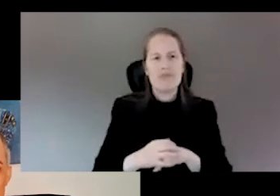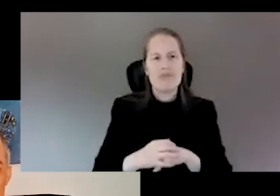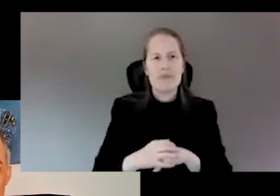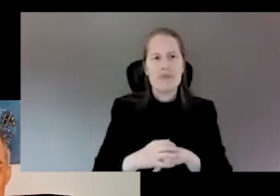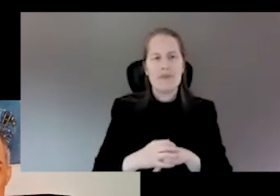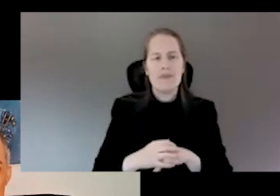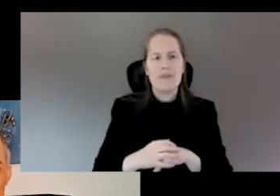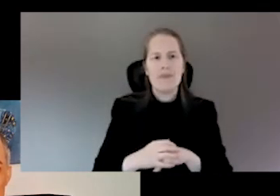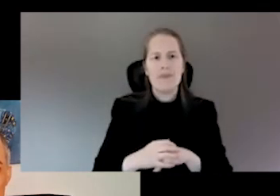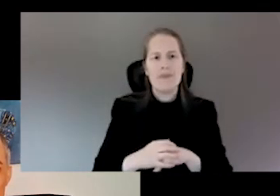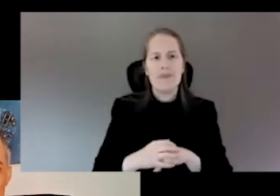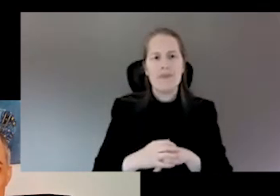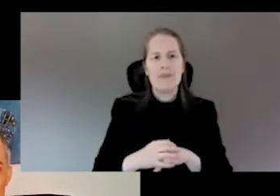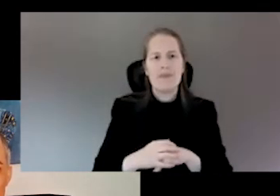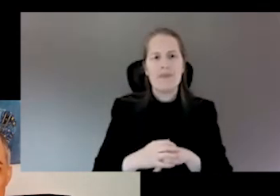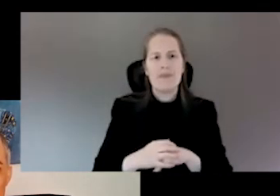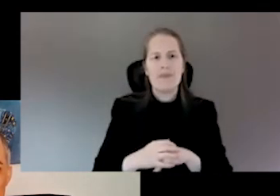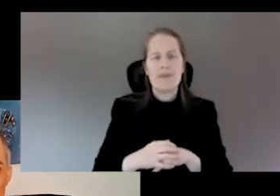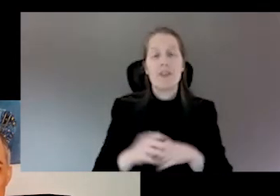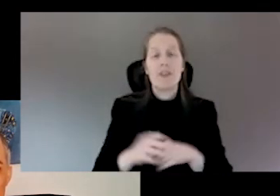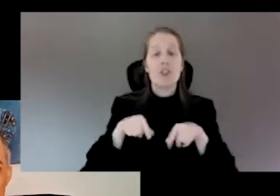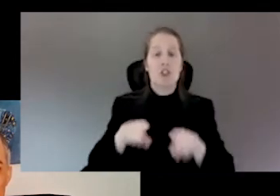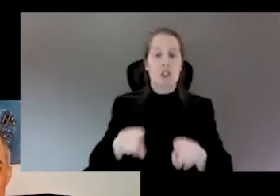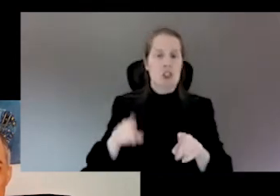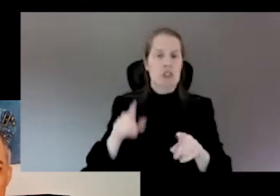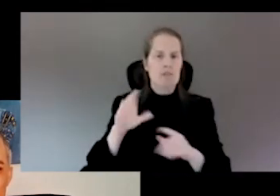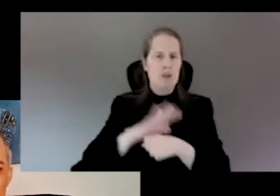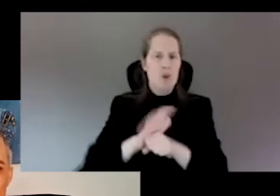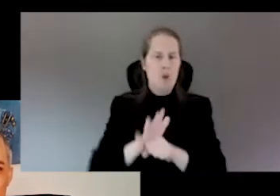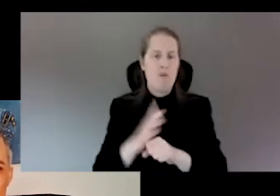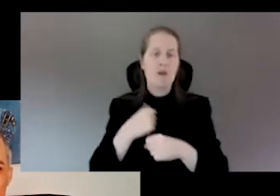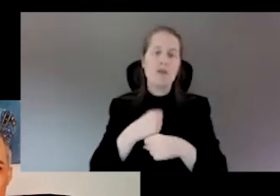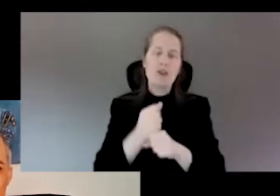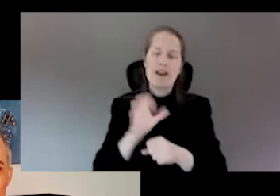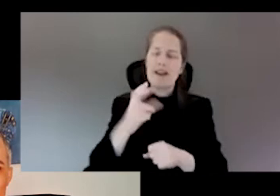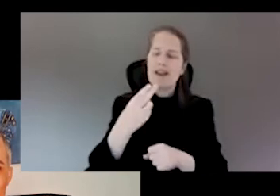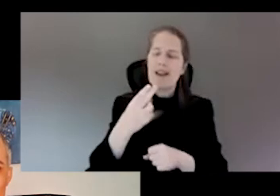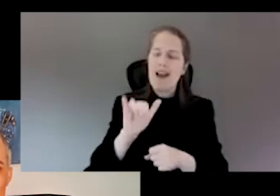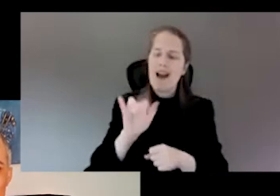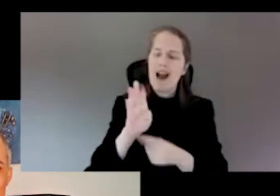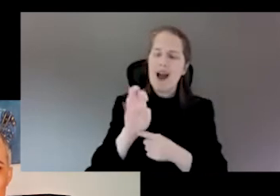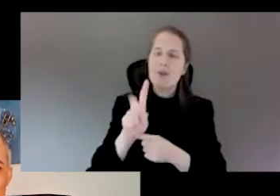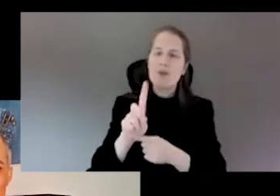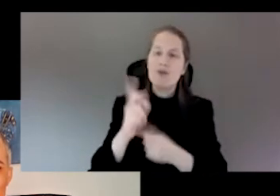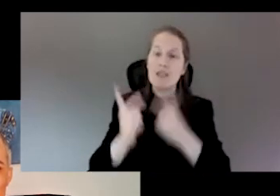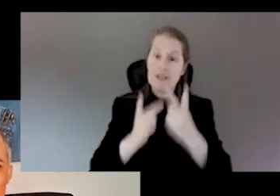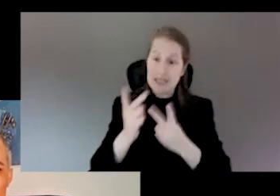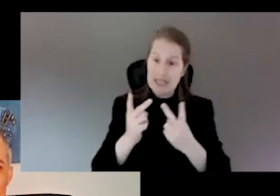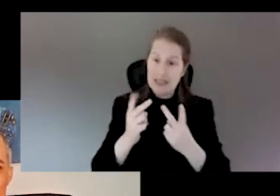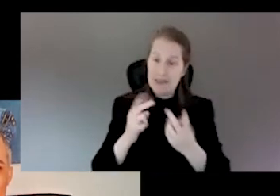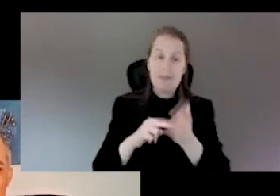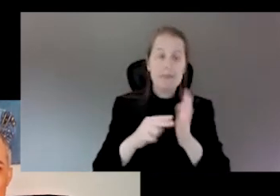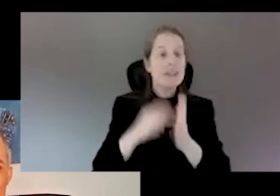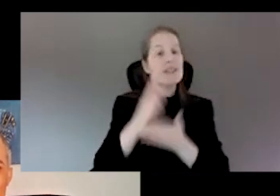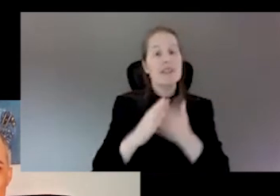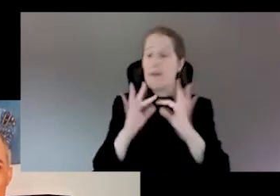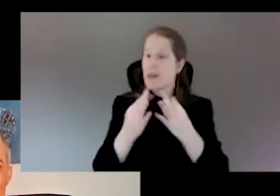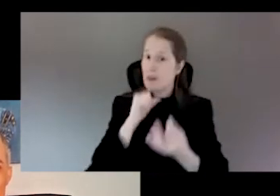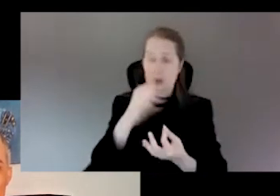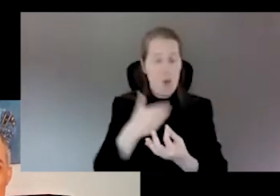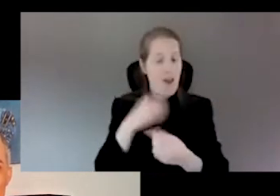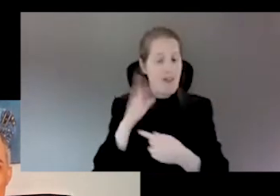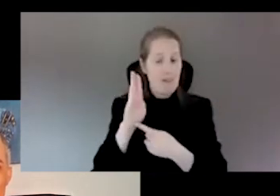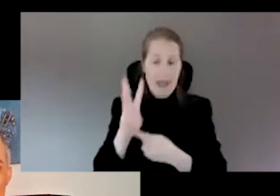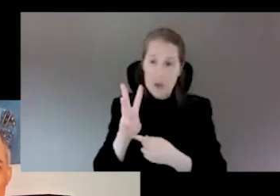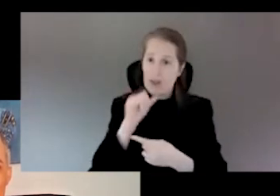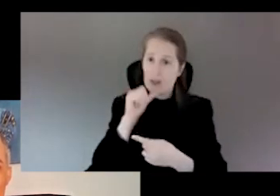like during this pandemic created hybrid visits where some families who don't have bandwidth and access to data but still